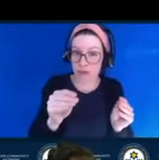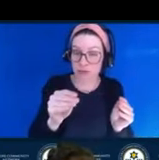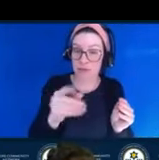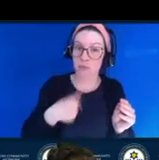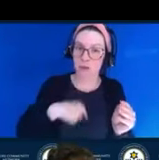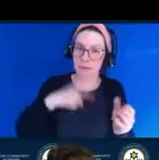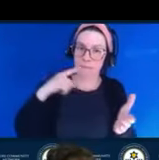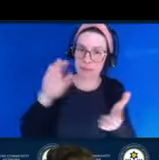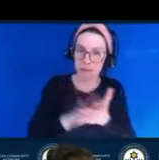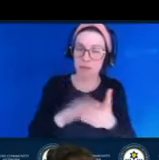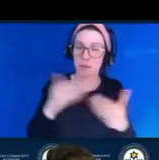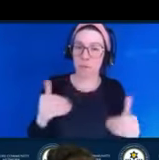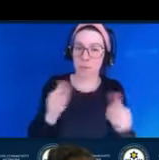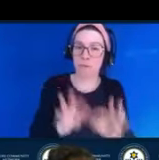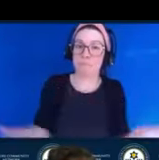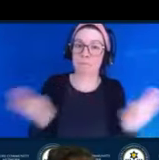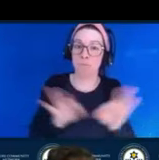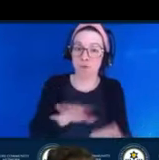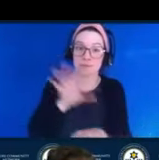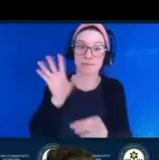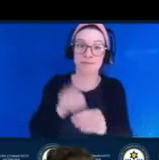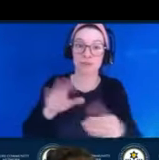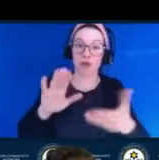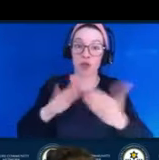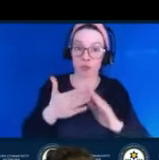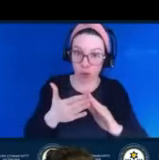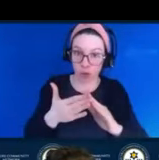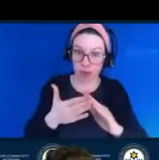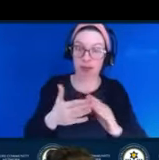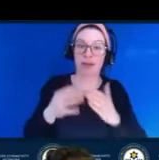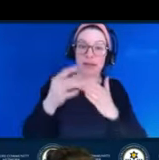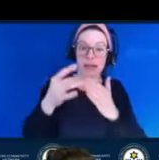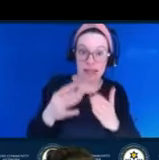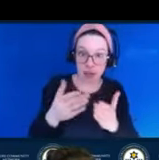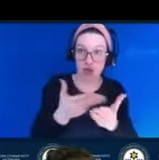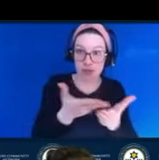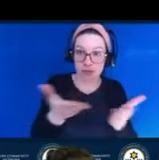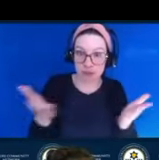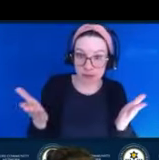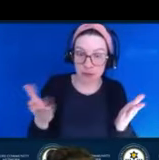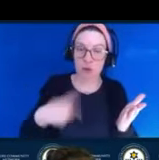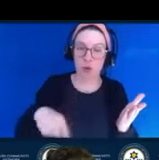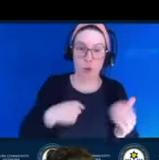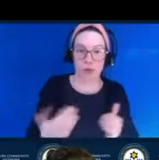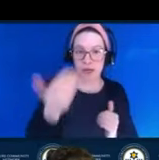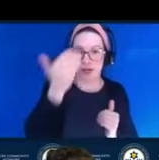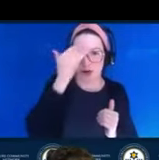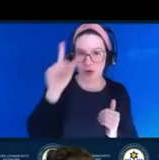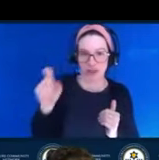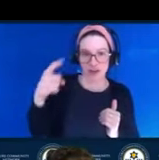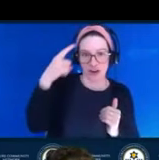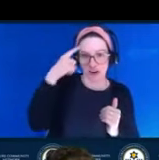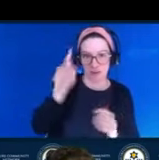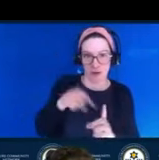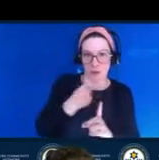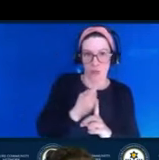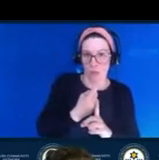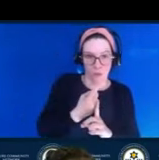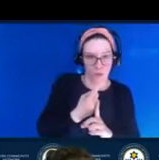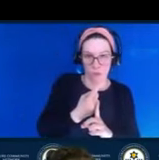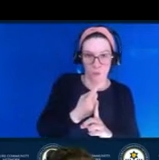in the importance of community engagement and engaging with some of the leaders that you're hearing from today. Because we know it is not government alone. It is because we